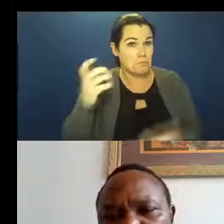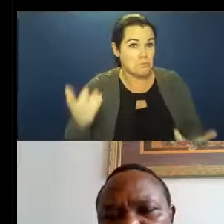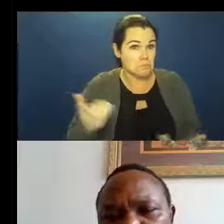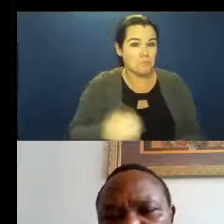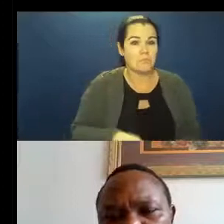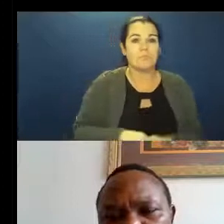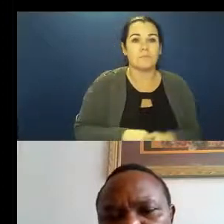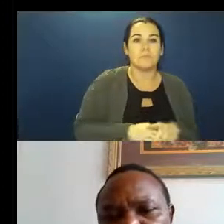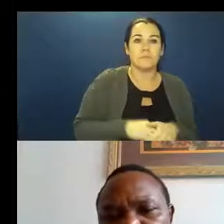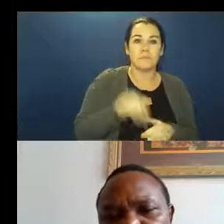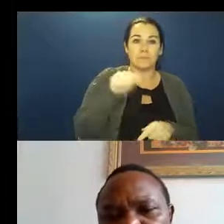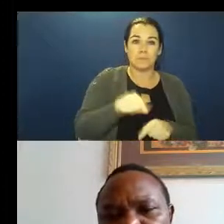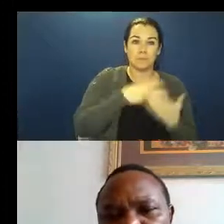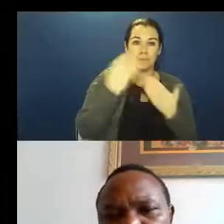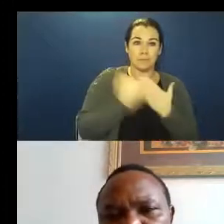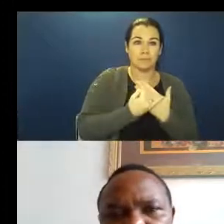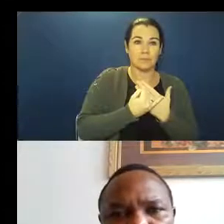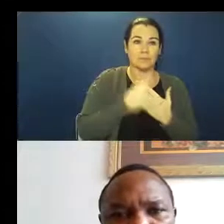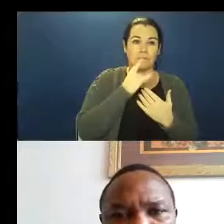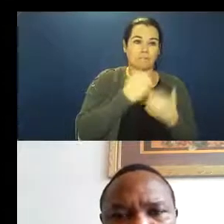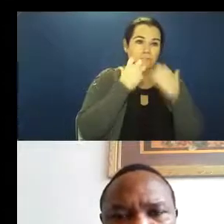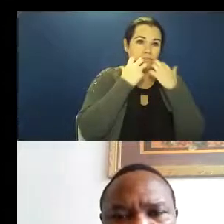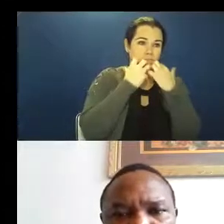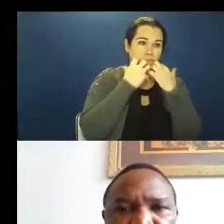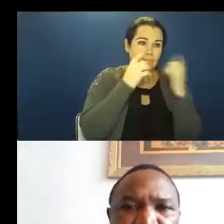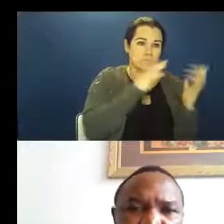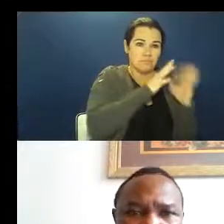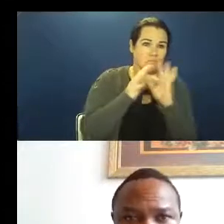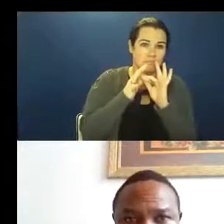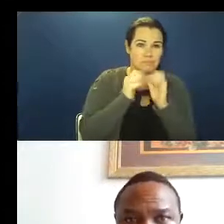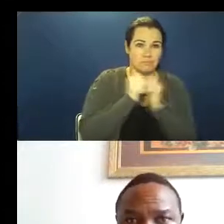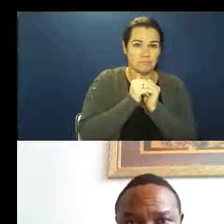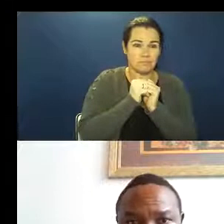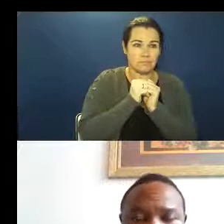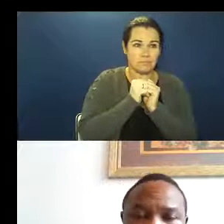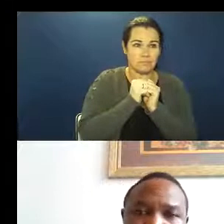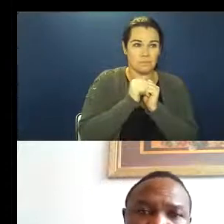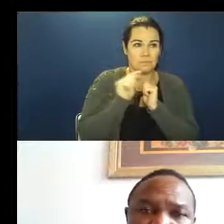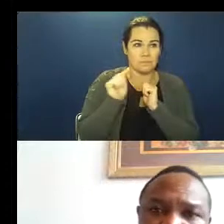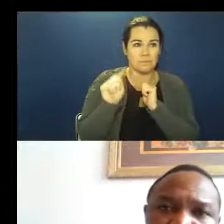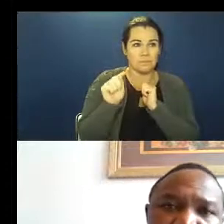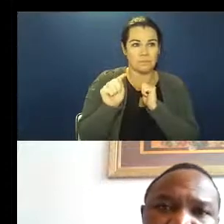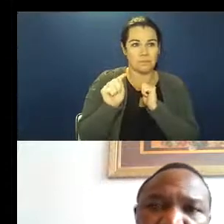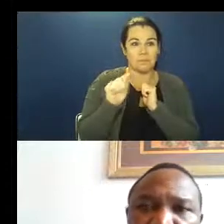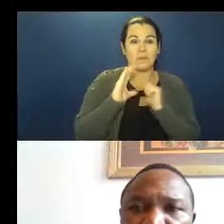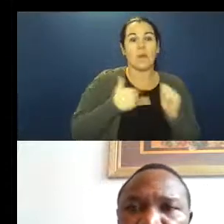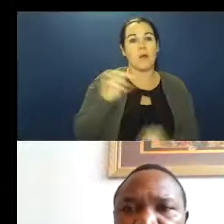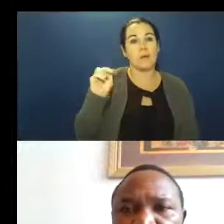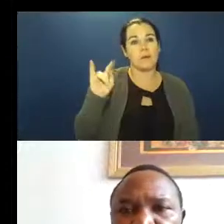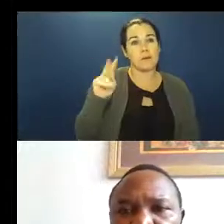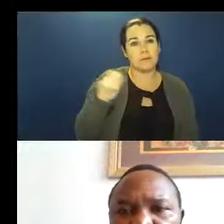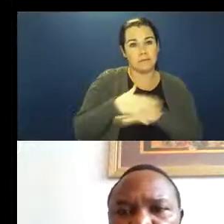this particular project is very, very close related to our Native American